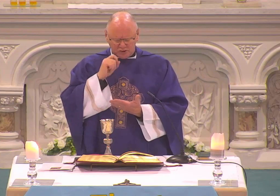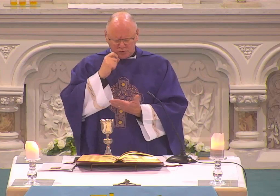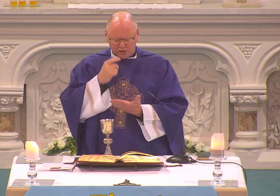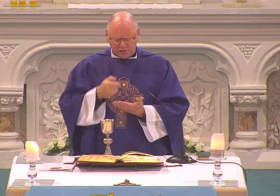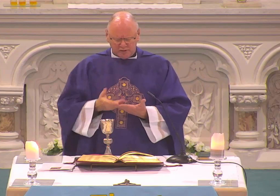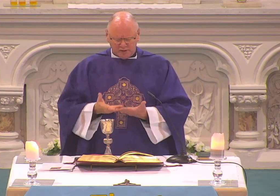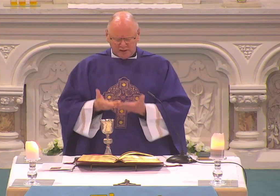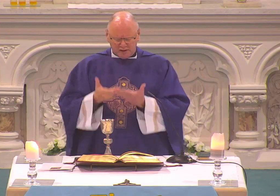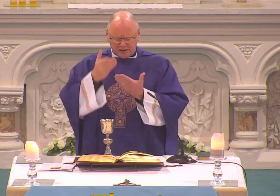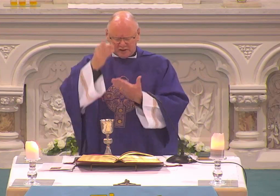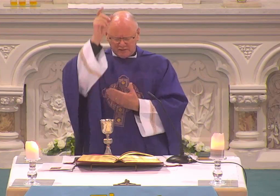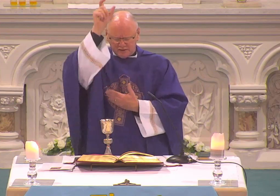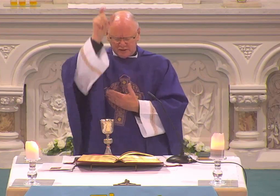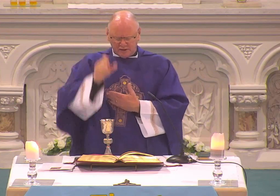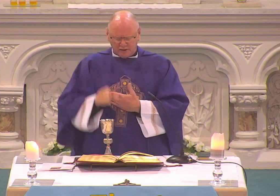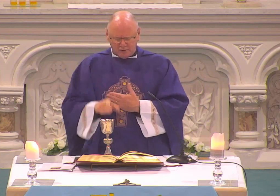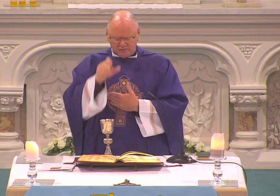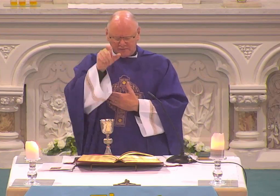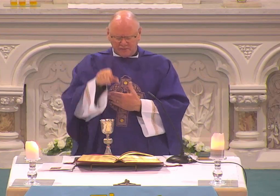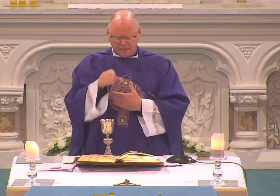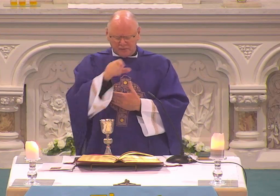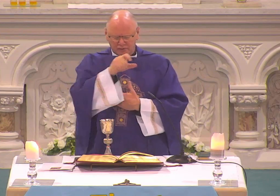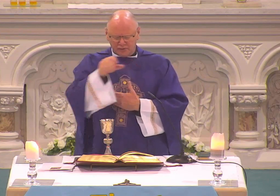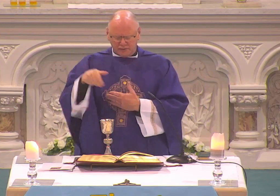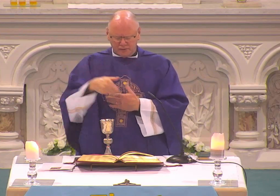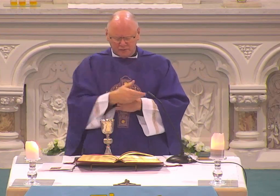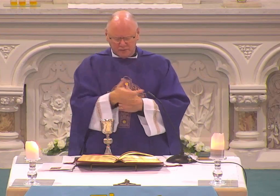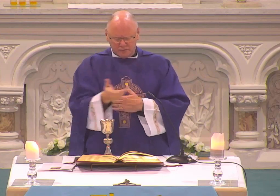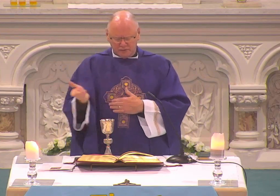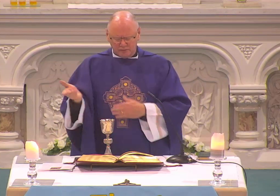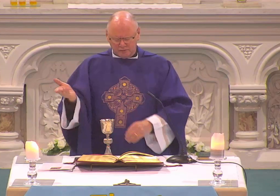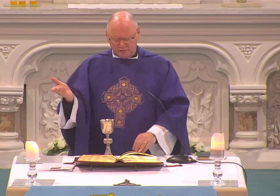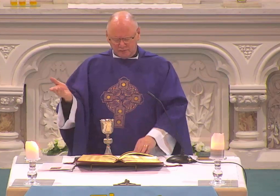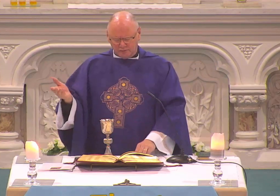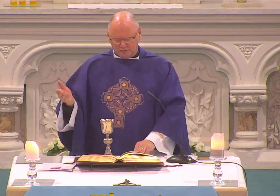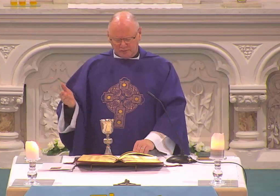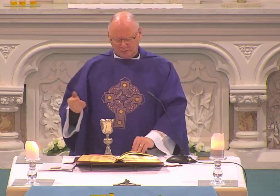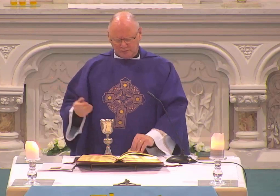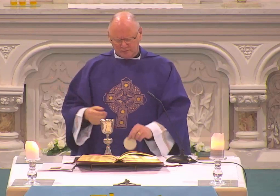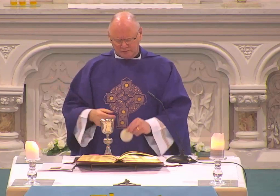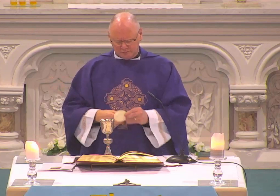which will be given up for you."